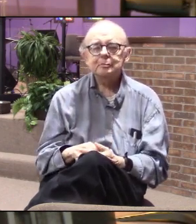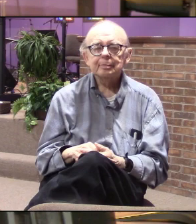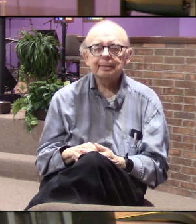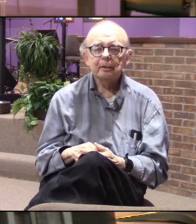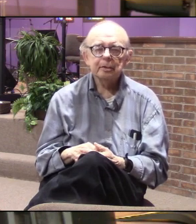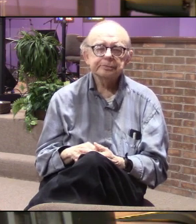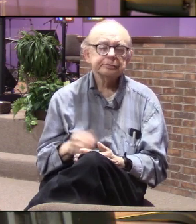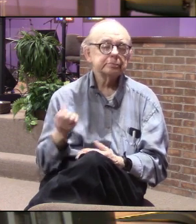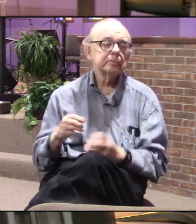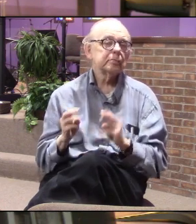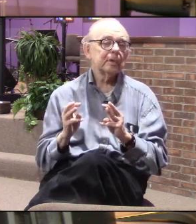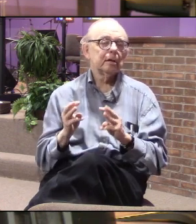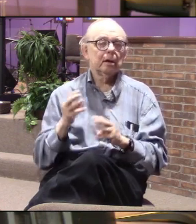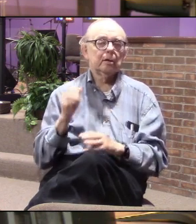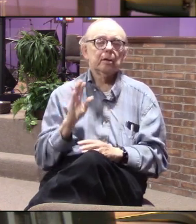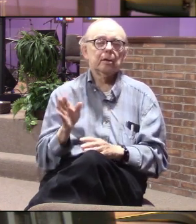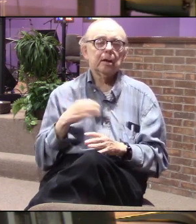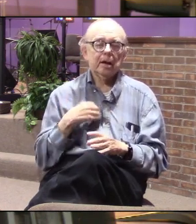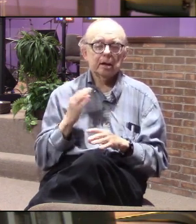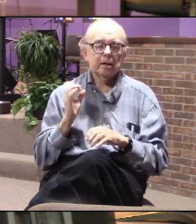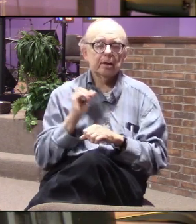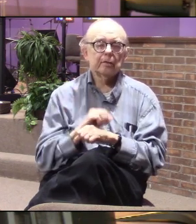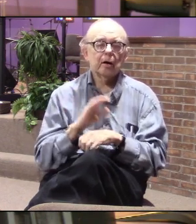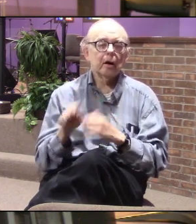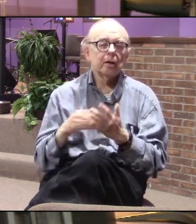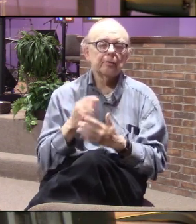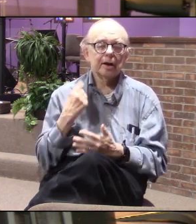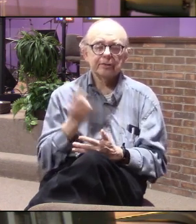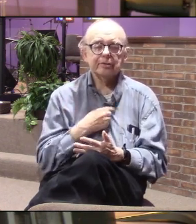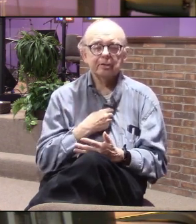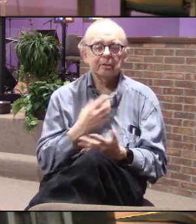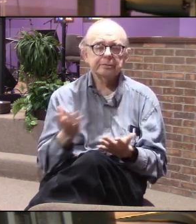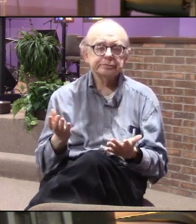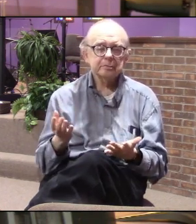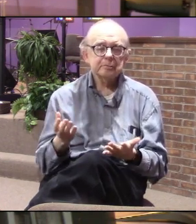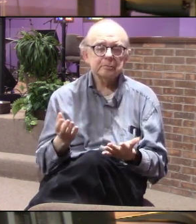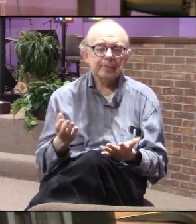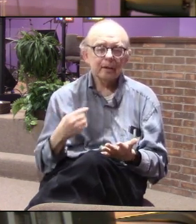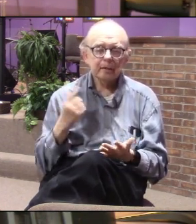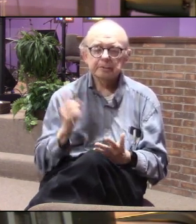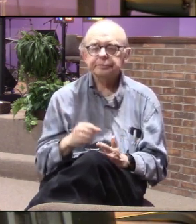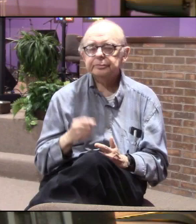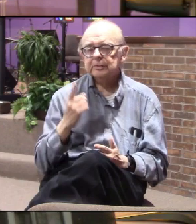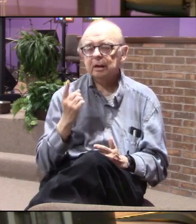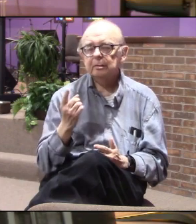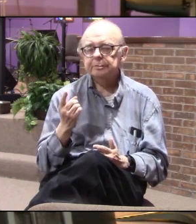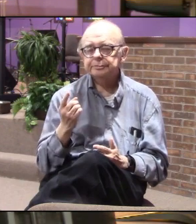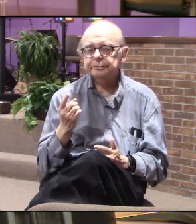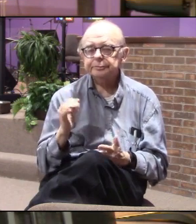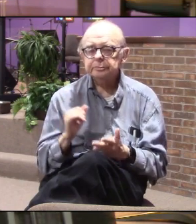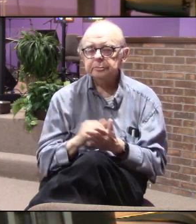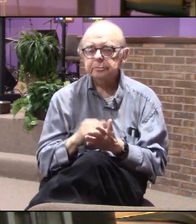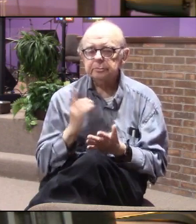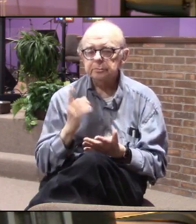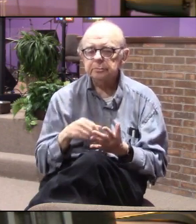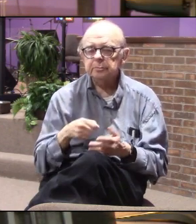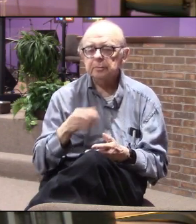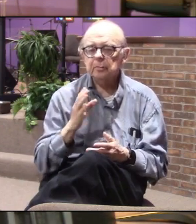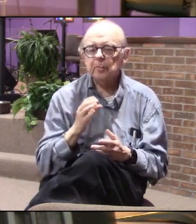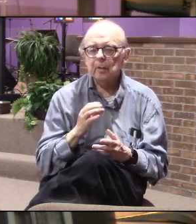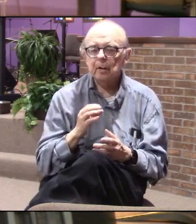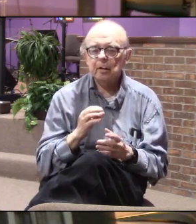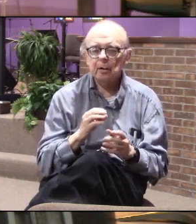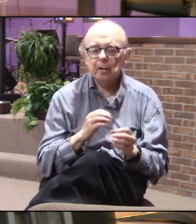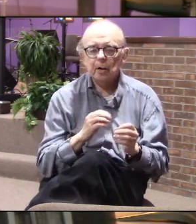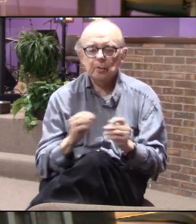Okay, so anyway, God's got this mission for all of us in our life, and we need to understand that what God placed